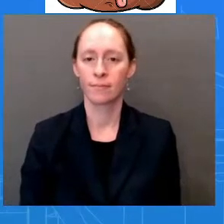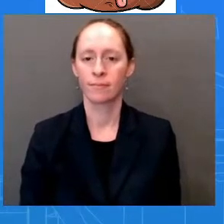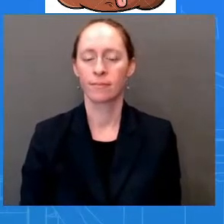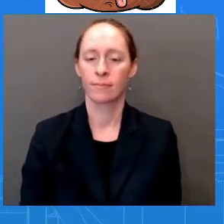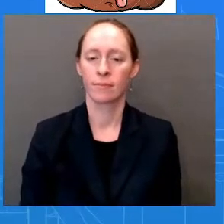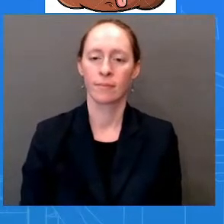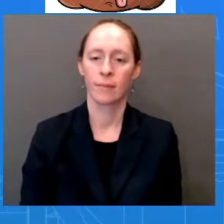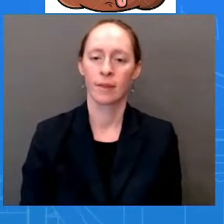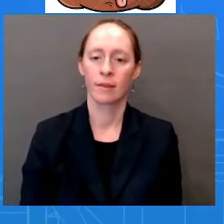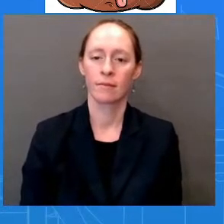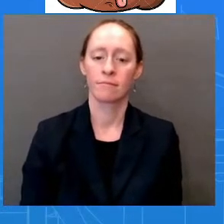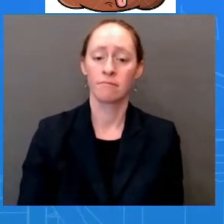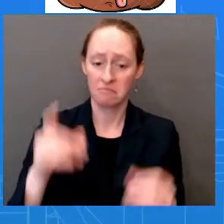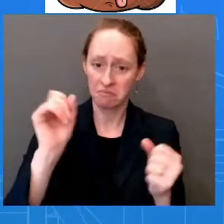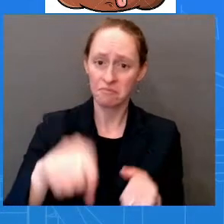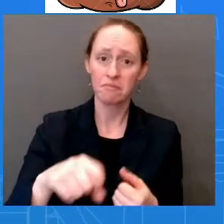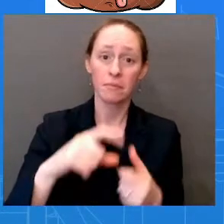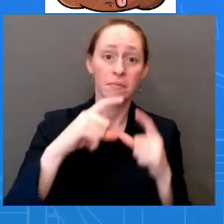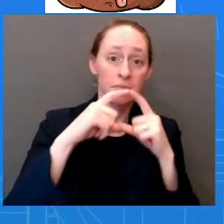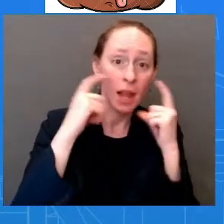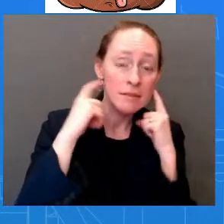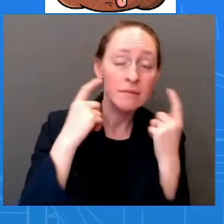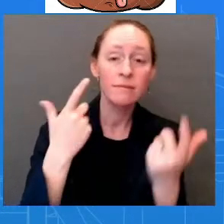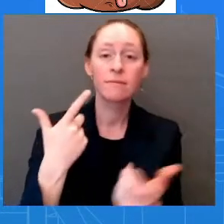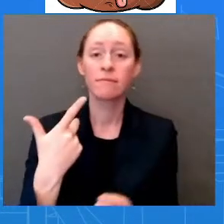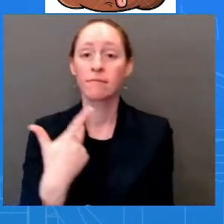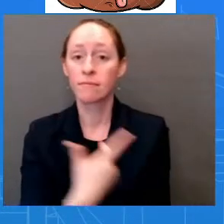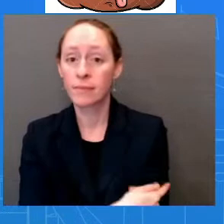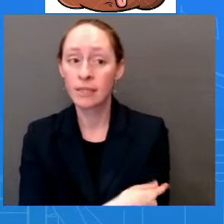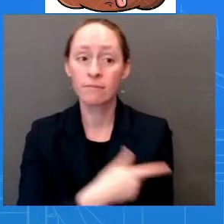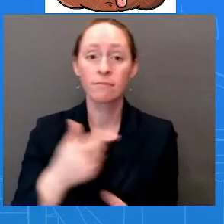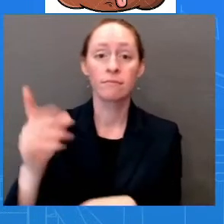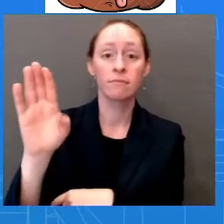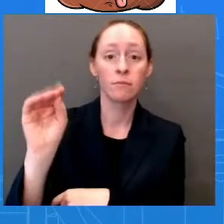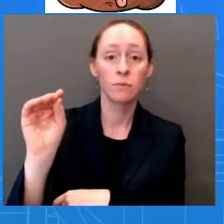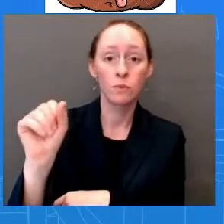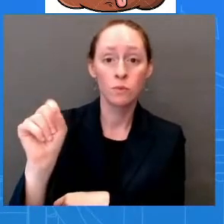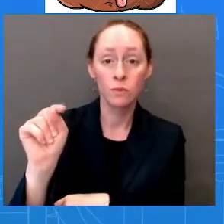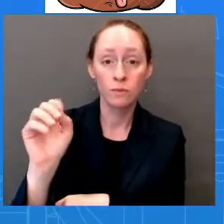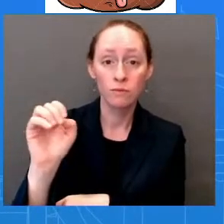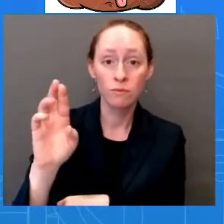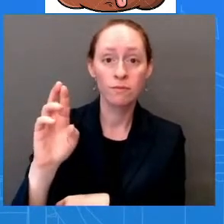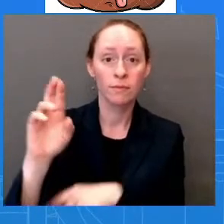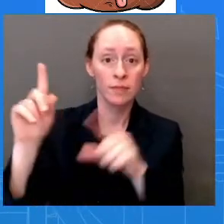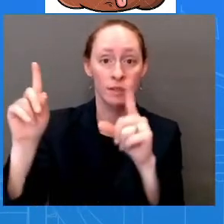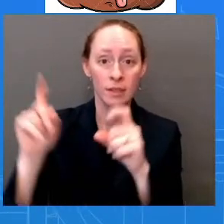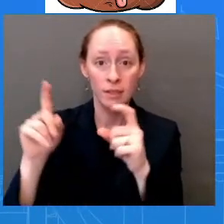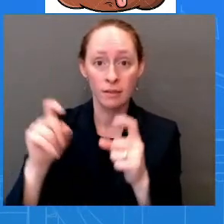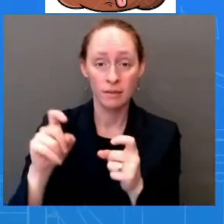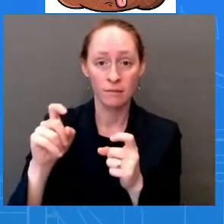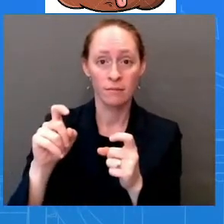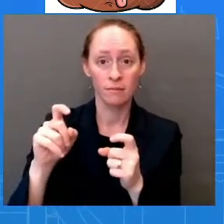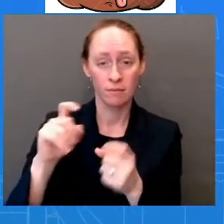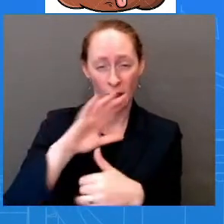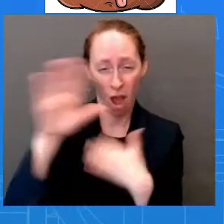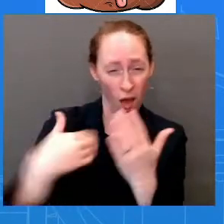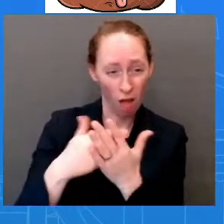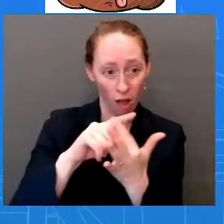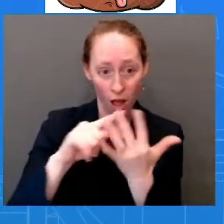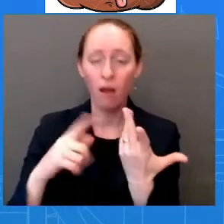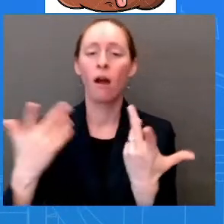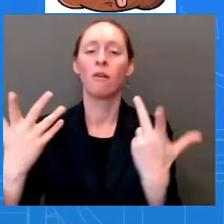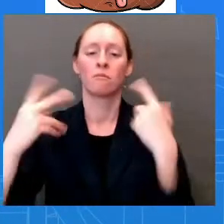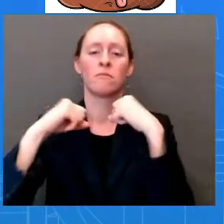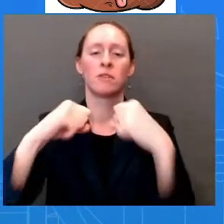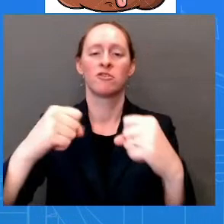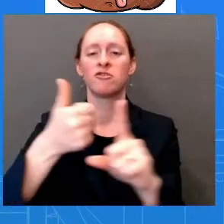of that is part of the spectrum of protecting yourself. He just came a little saying all that. the word mask now being a pejorative in some communities. No,